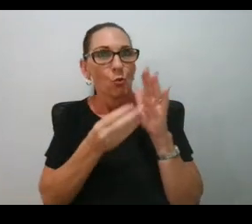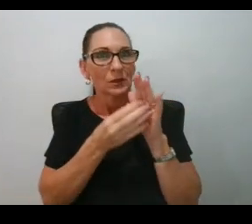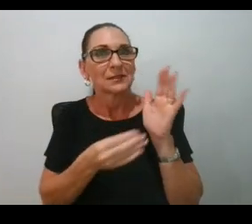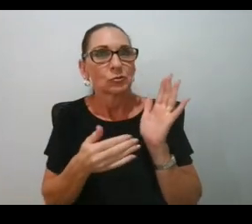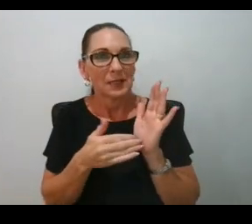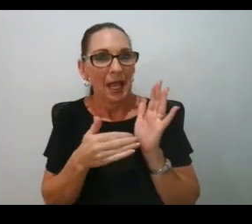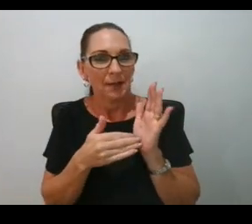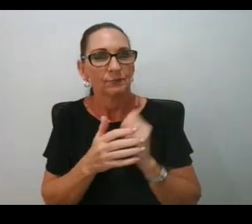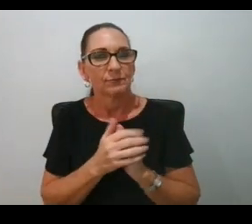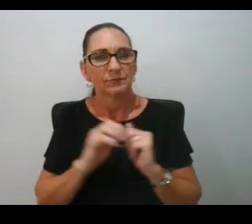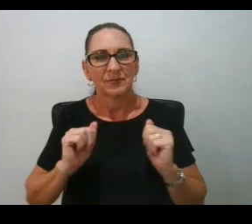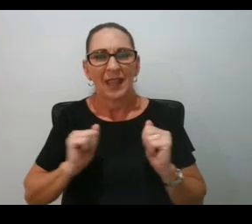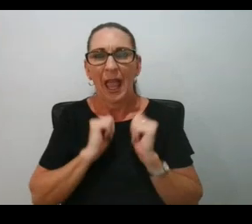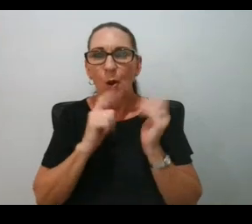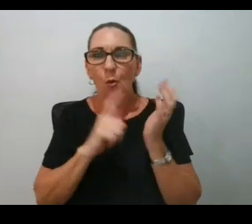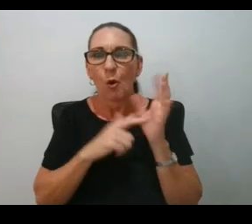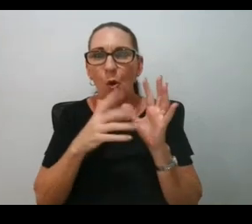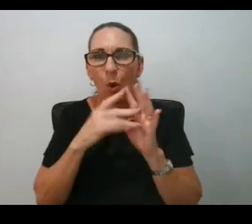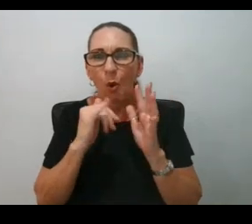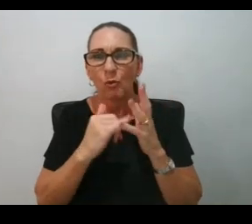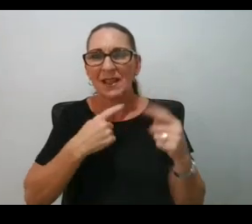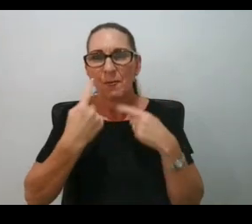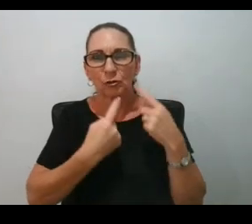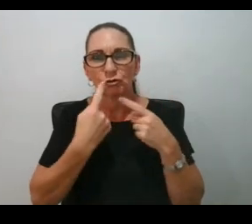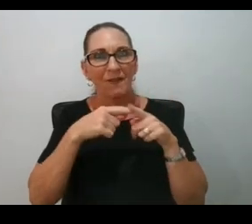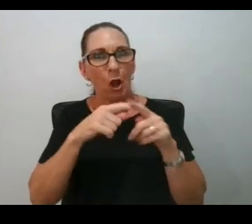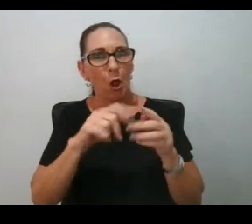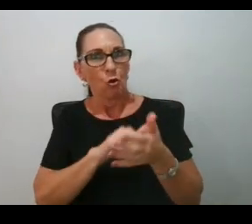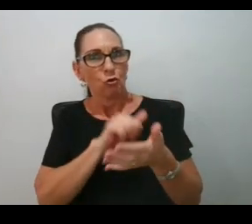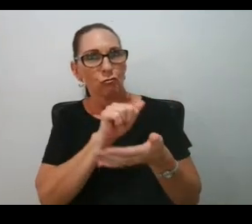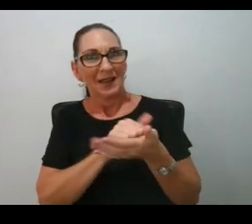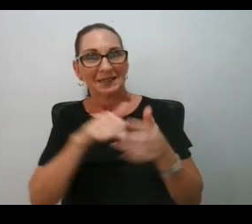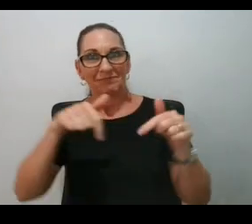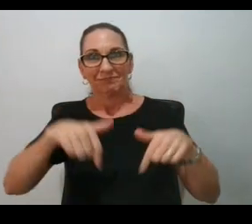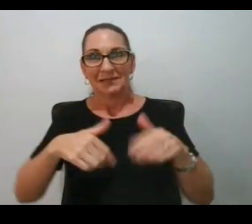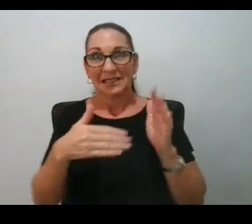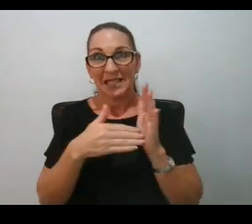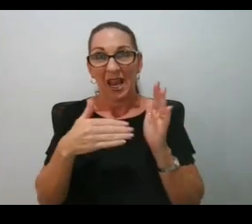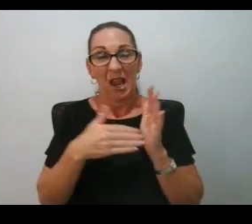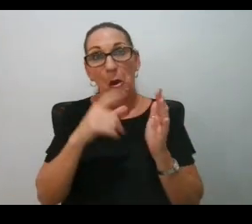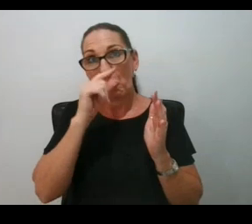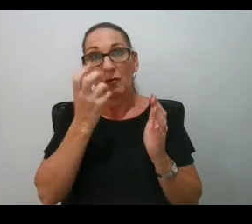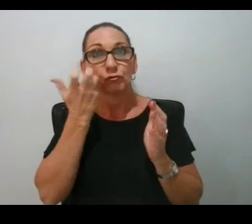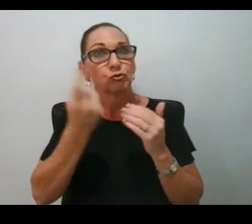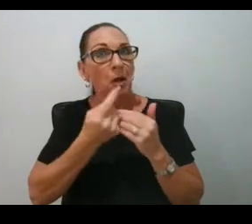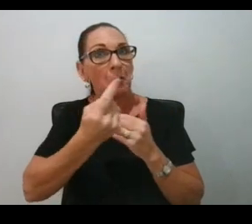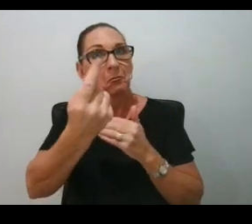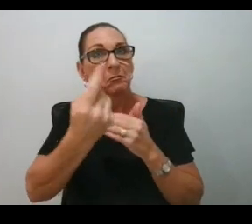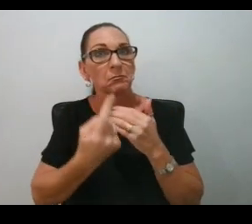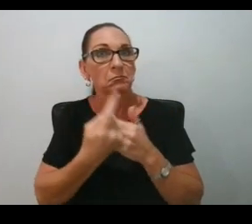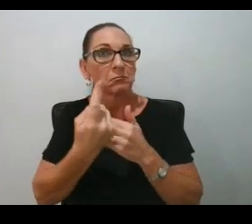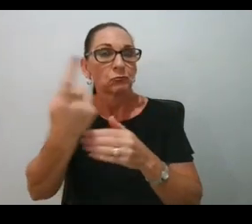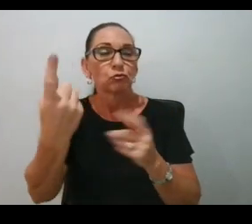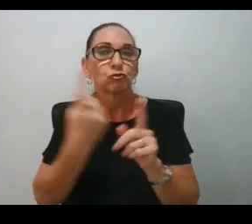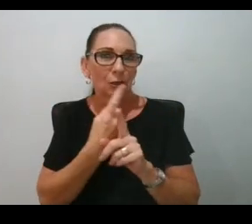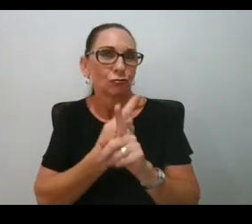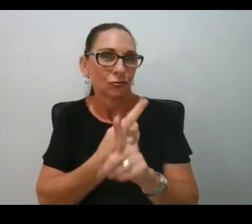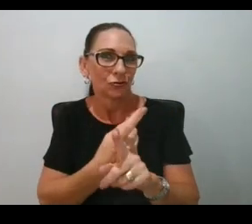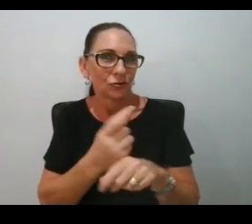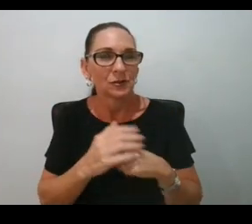and content is accurate on the day of the live presentation and may be subject to change. Information is on our Community